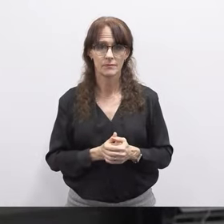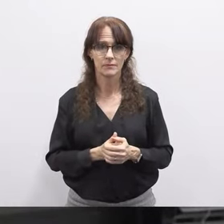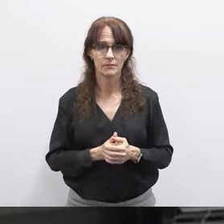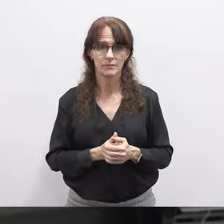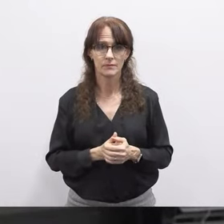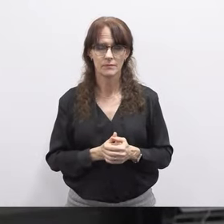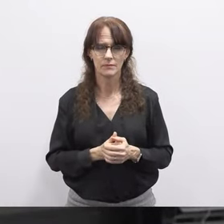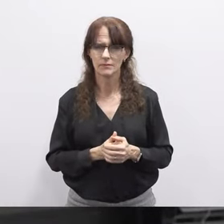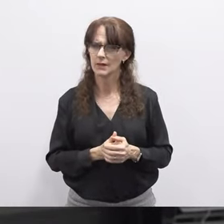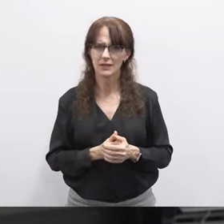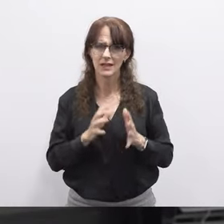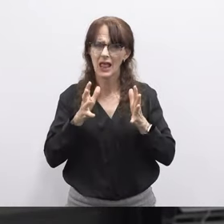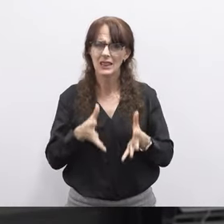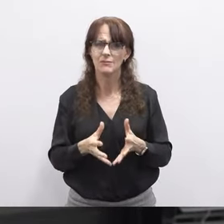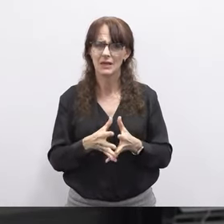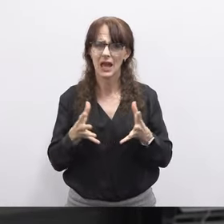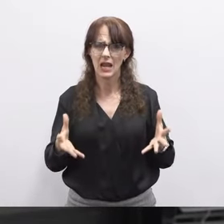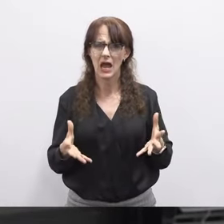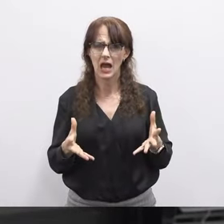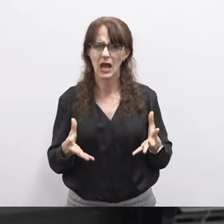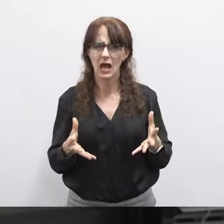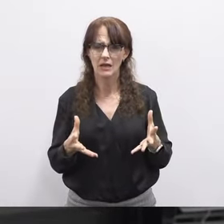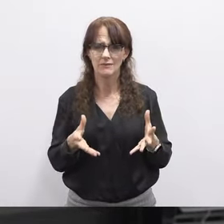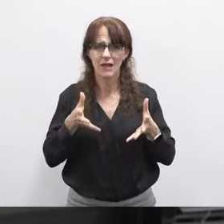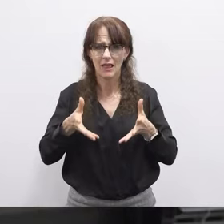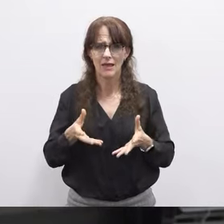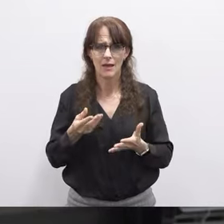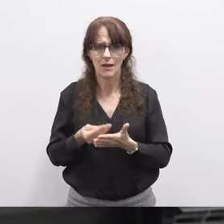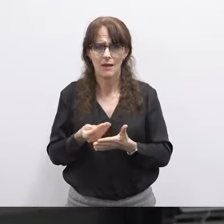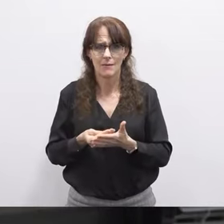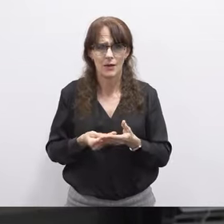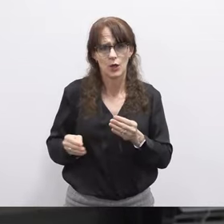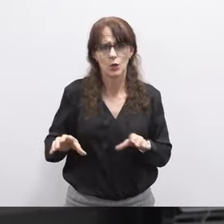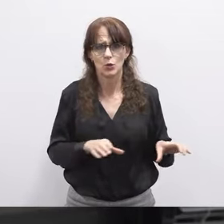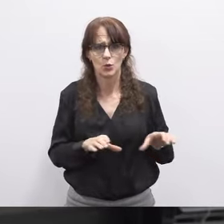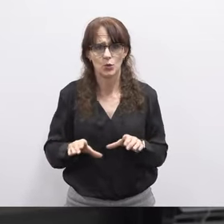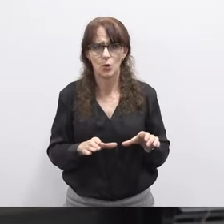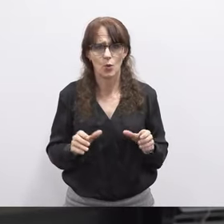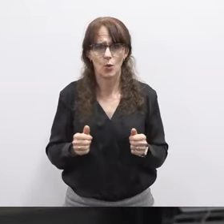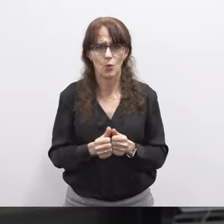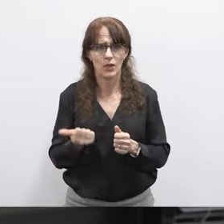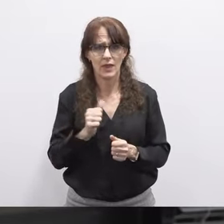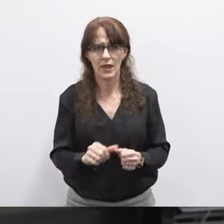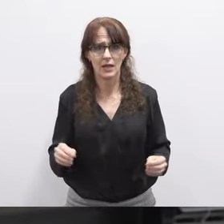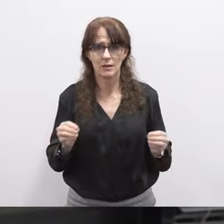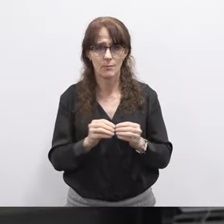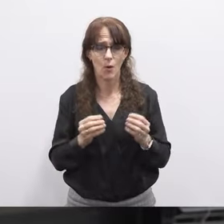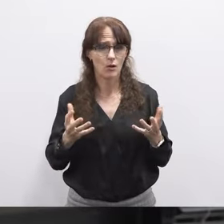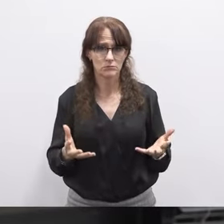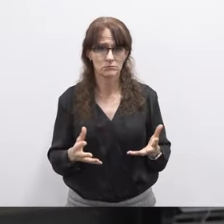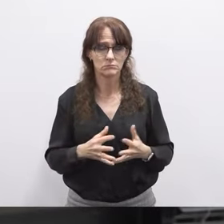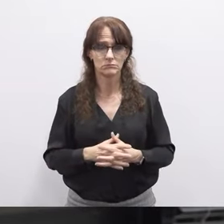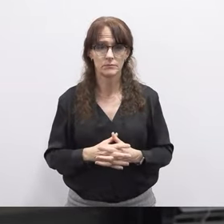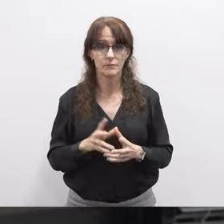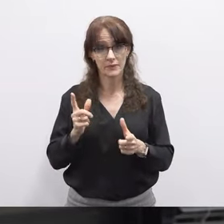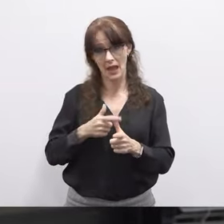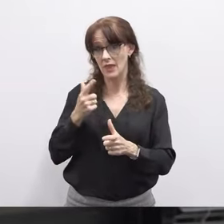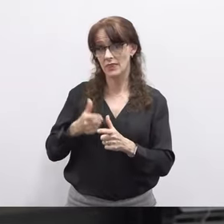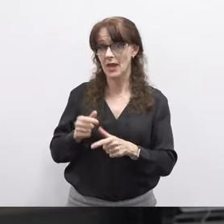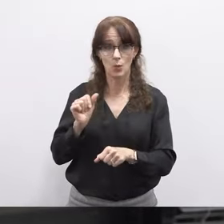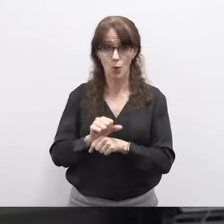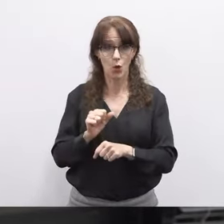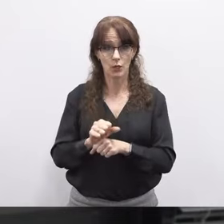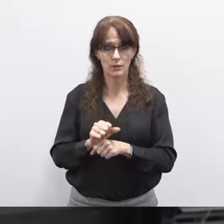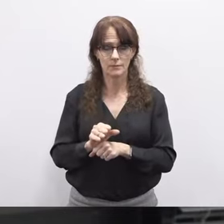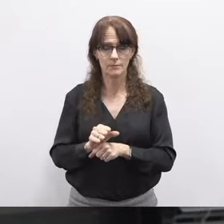It doesn't leave me a whole lot of wiggle room to do anything in with anymore. Then you got work.